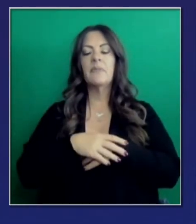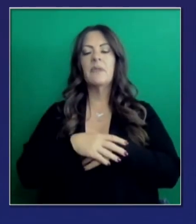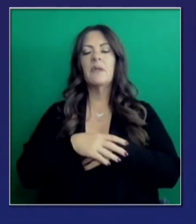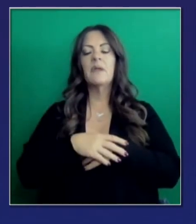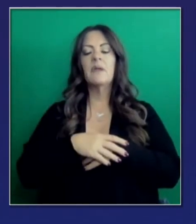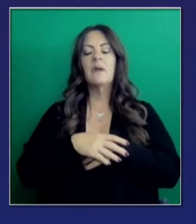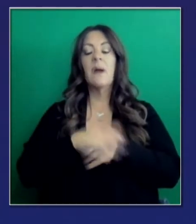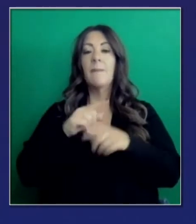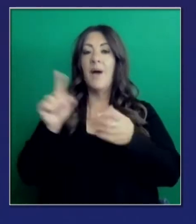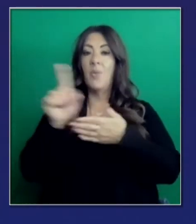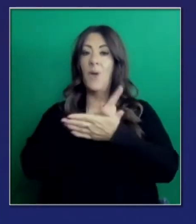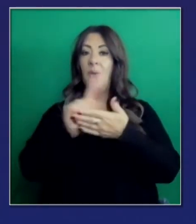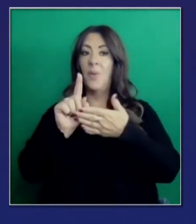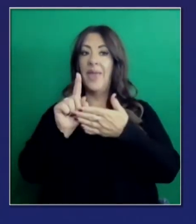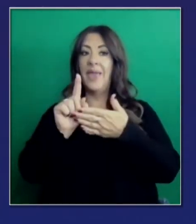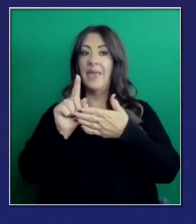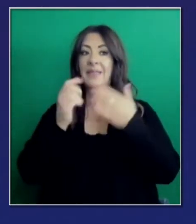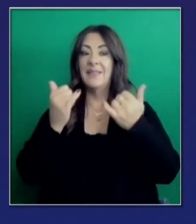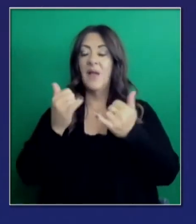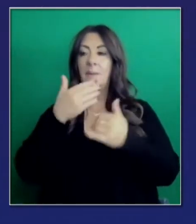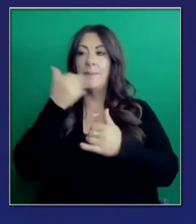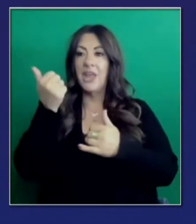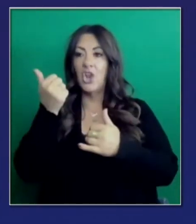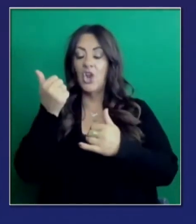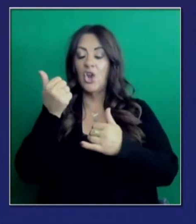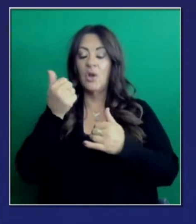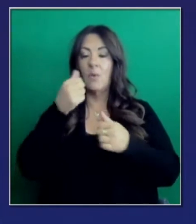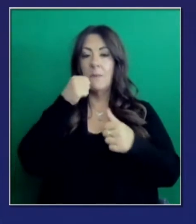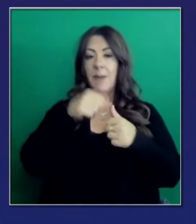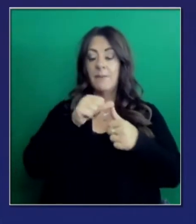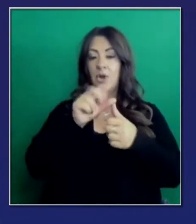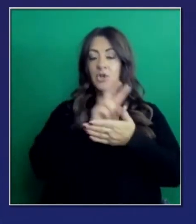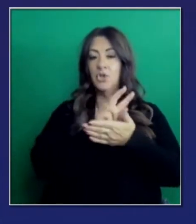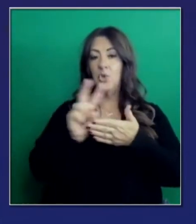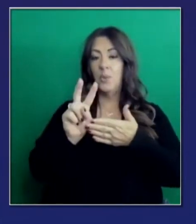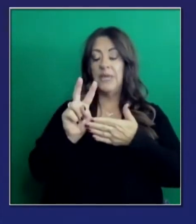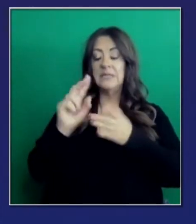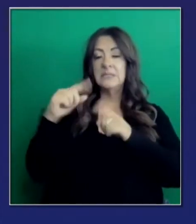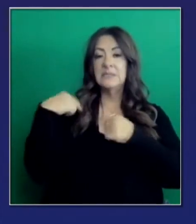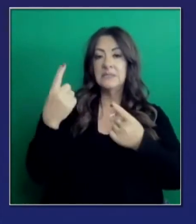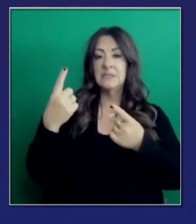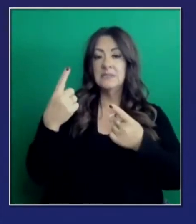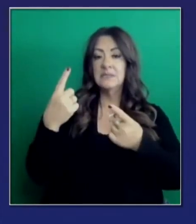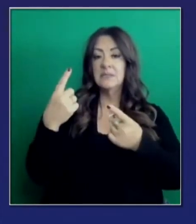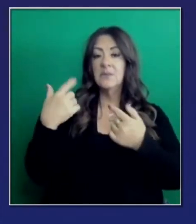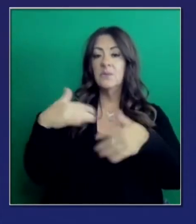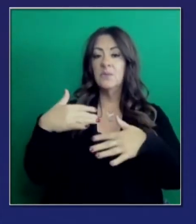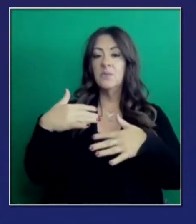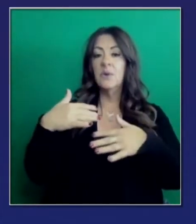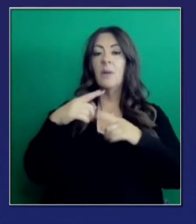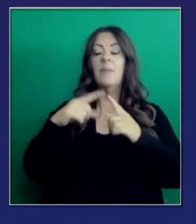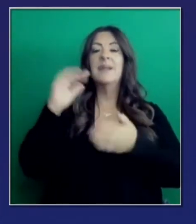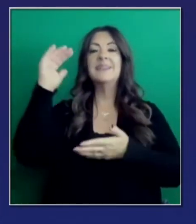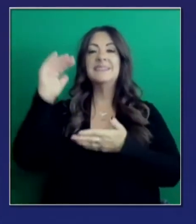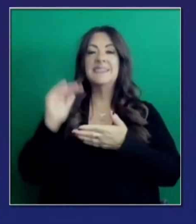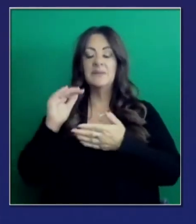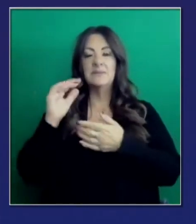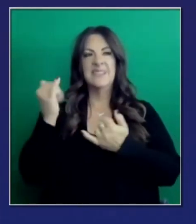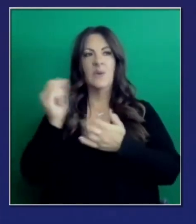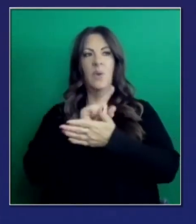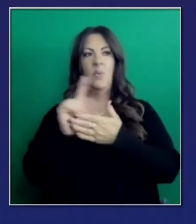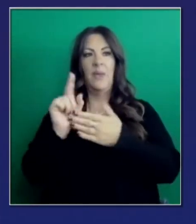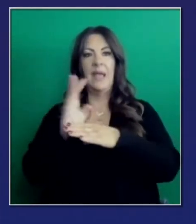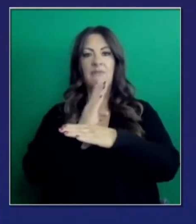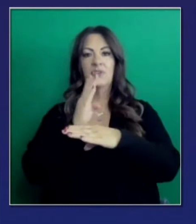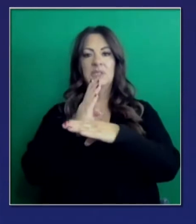Again, 14-day rate at 9.4%, but the 7-day positivity rate's down to 8% in the state. And I want to